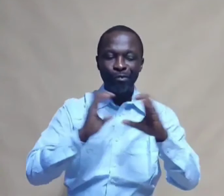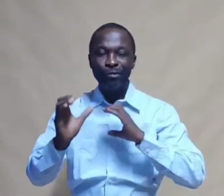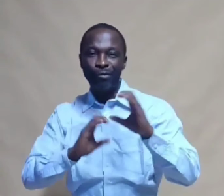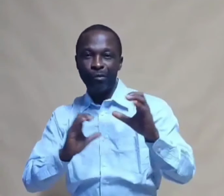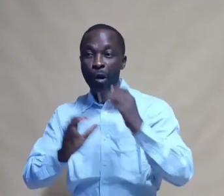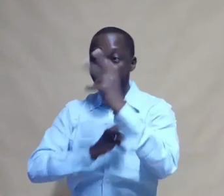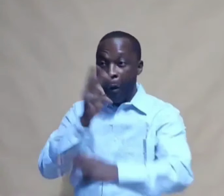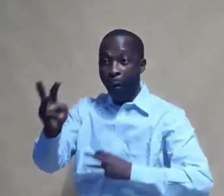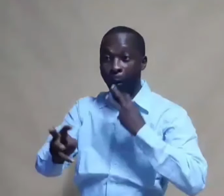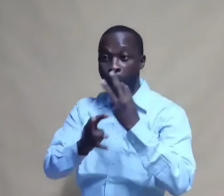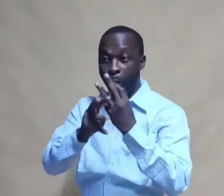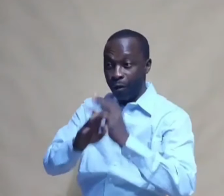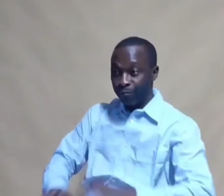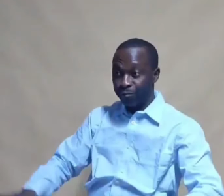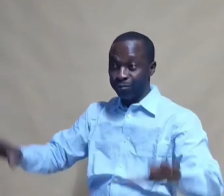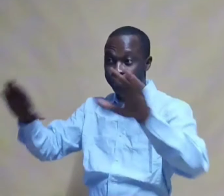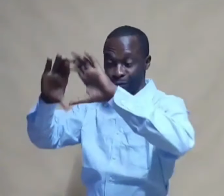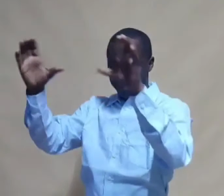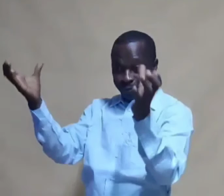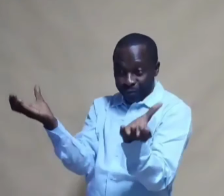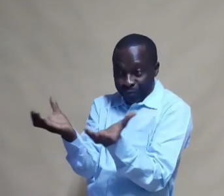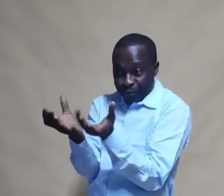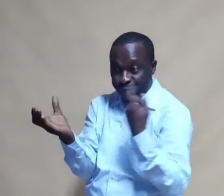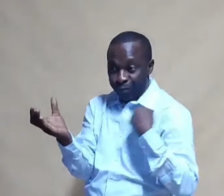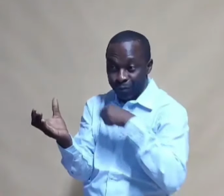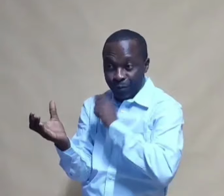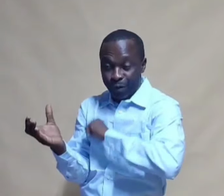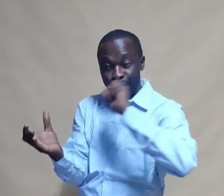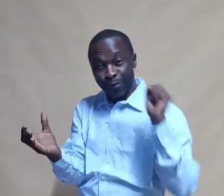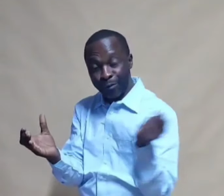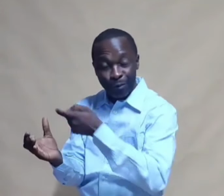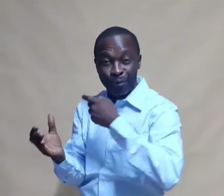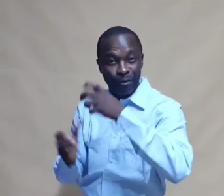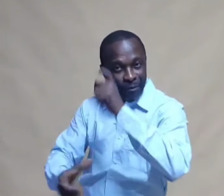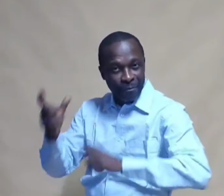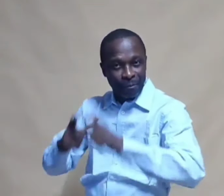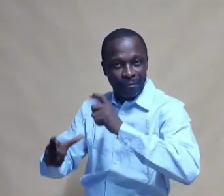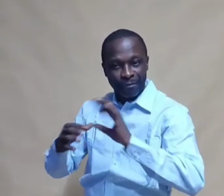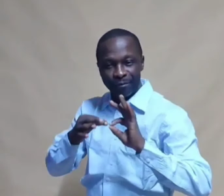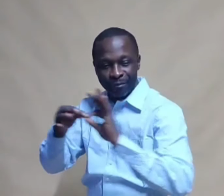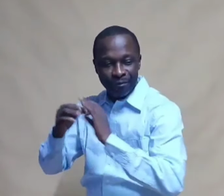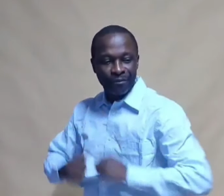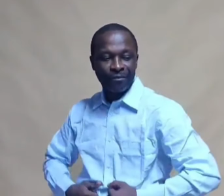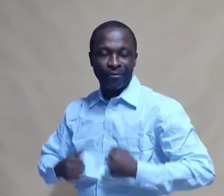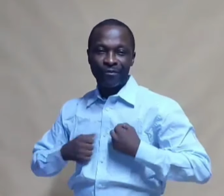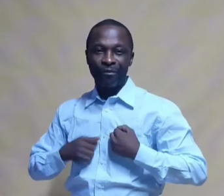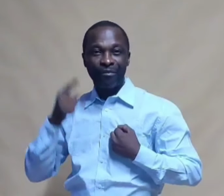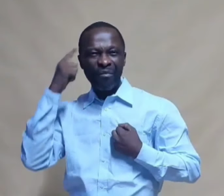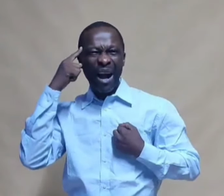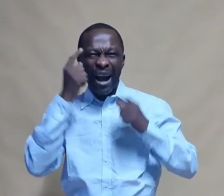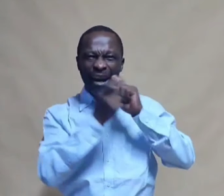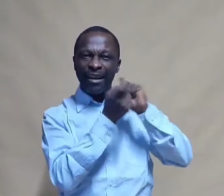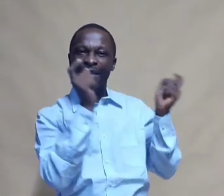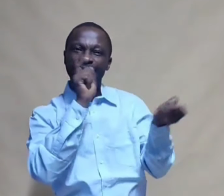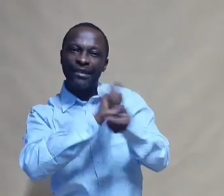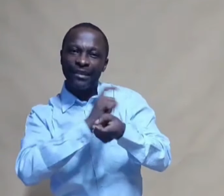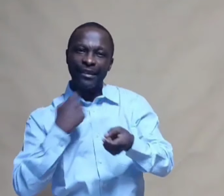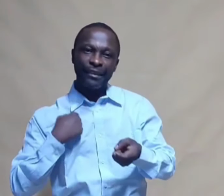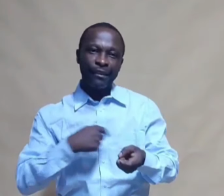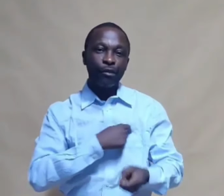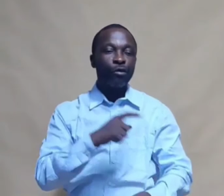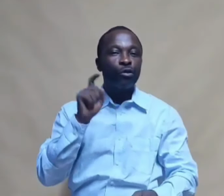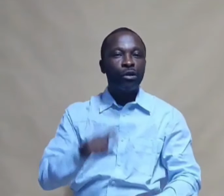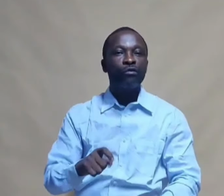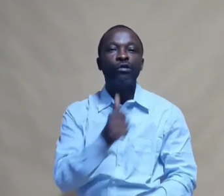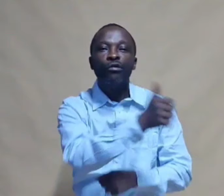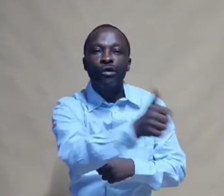these measures should be implemented jointly and continuously in order to bring about long-term change. We all share the